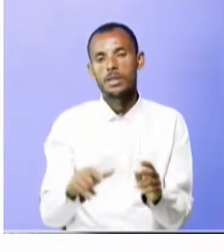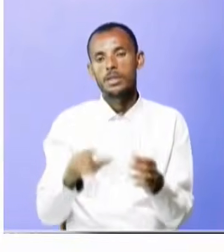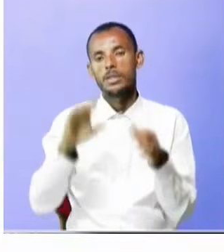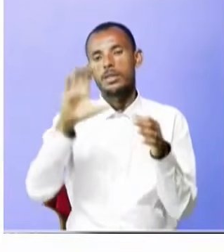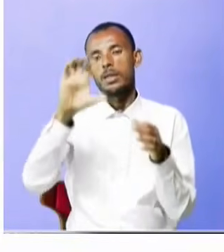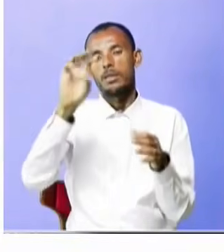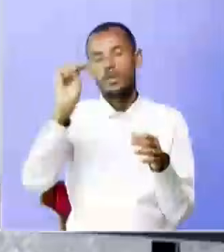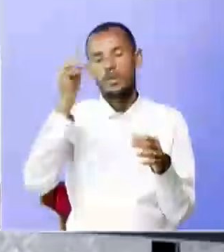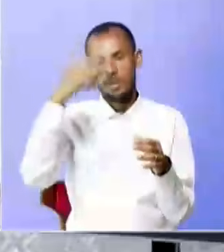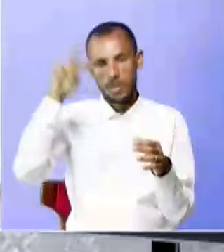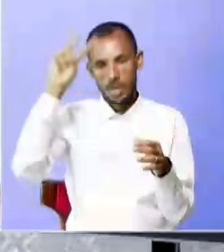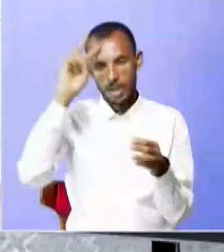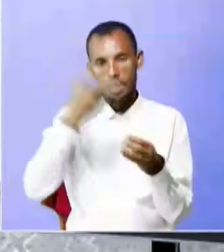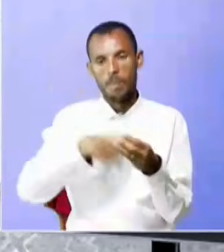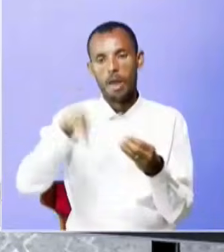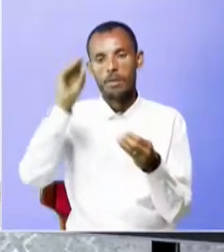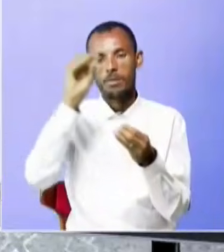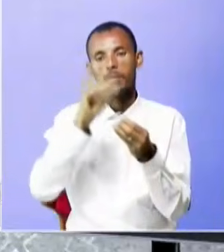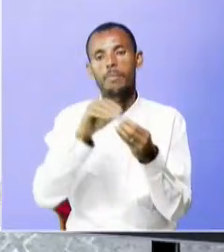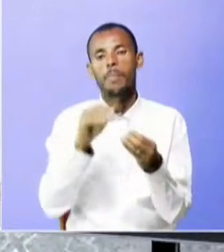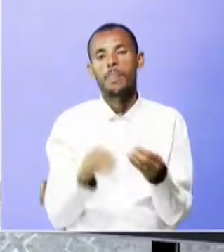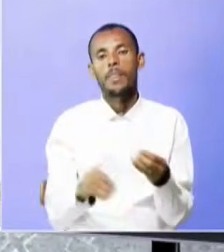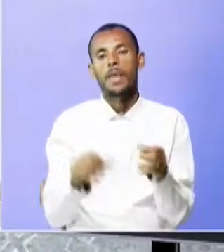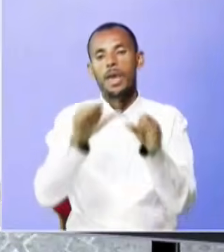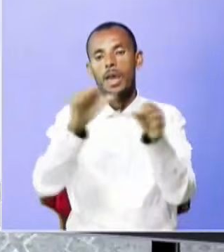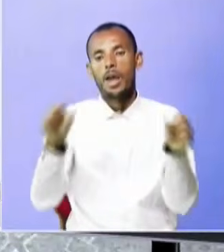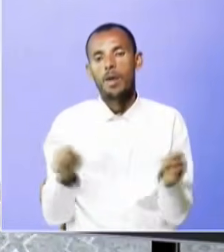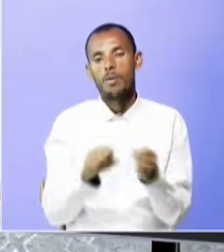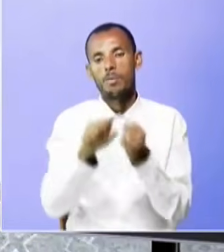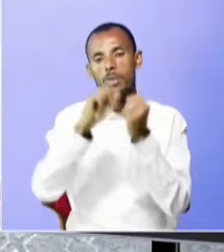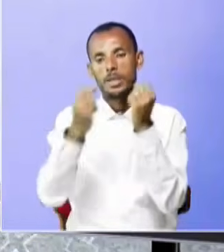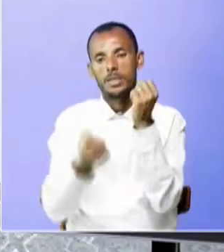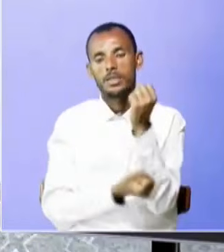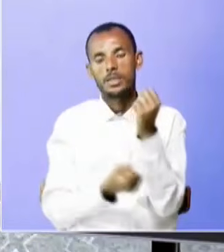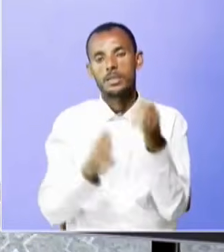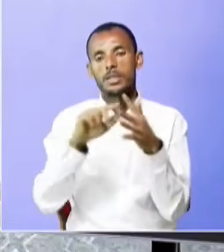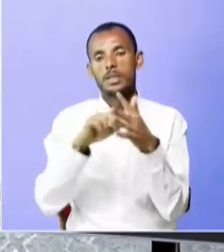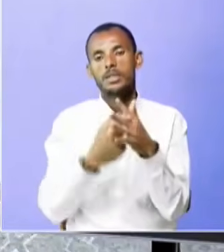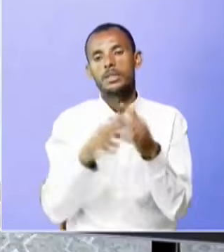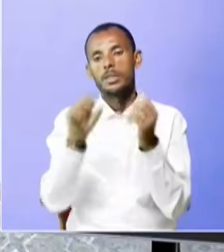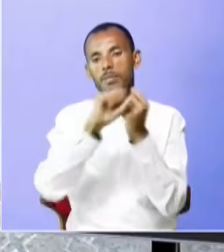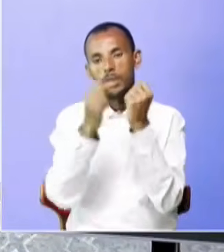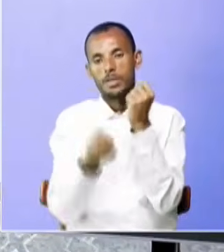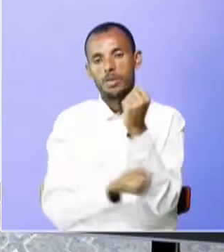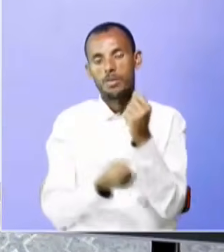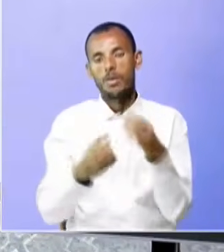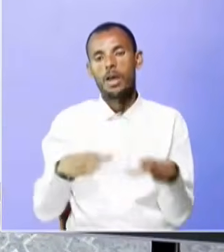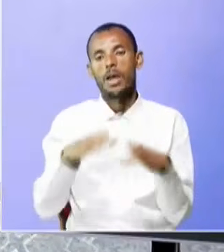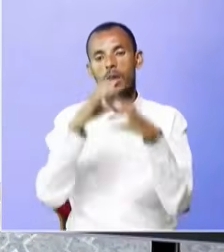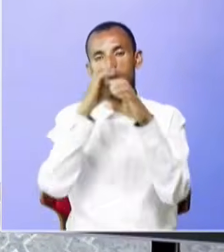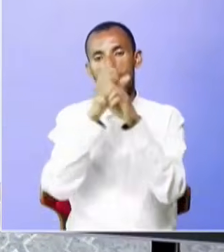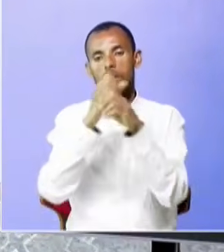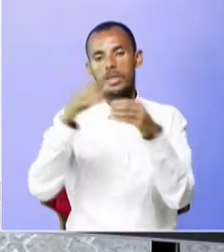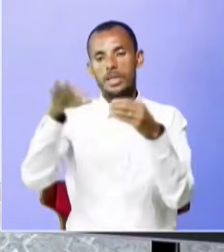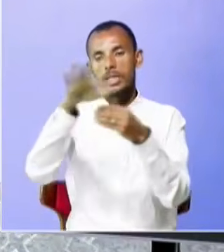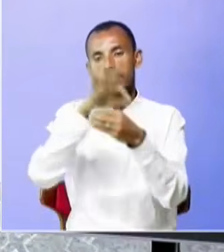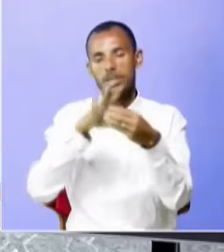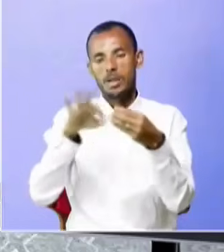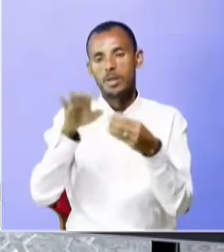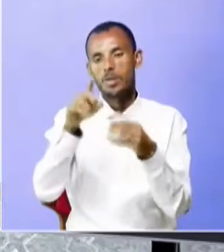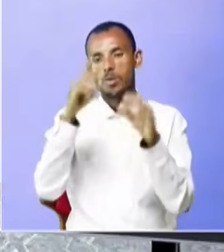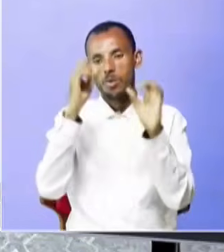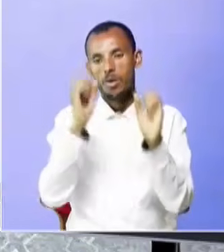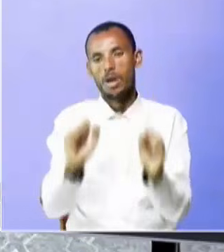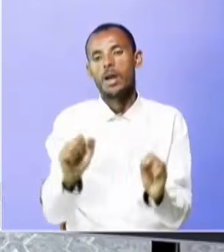centimeter square, plus area of the base. Since the base of a cone is circular, you